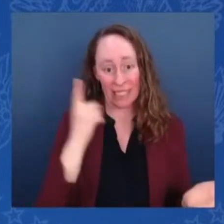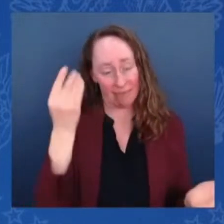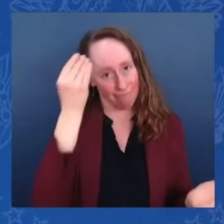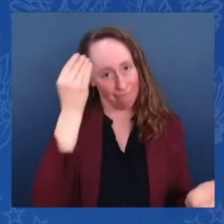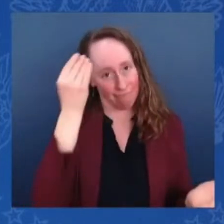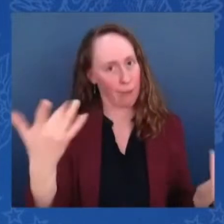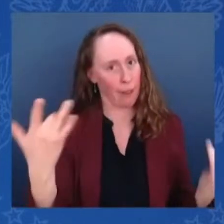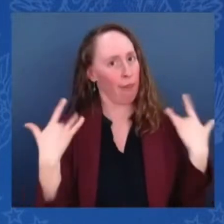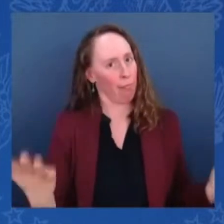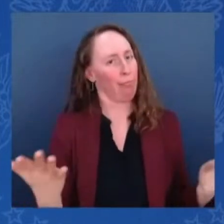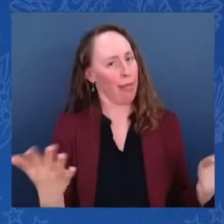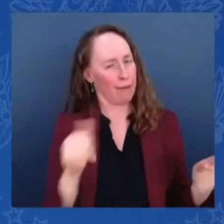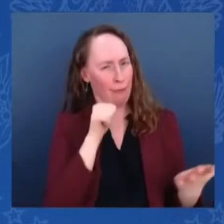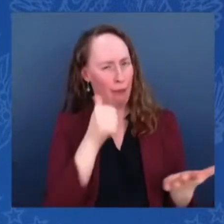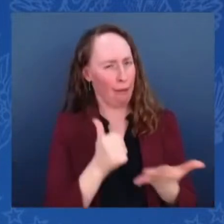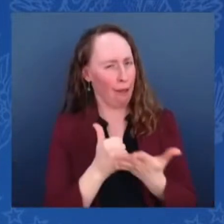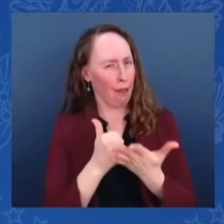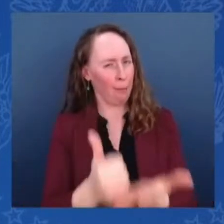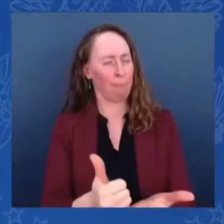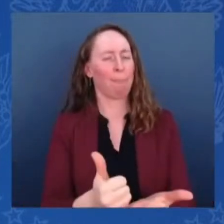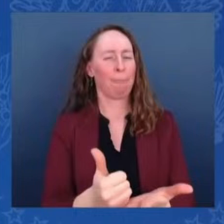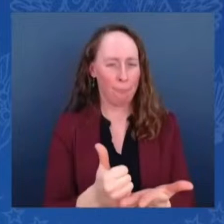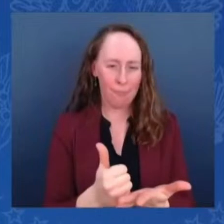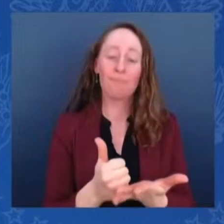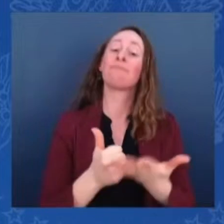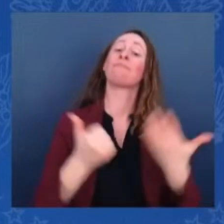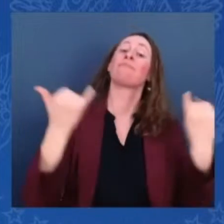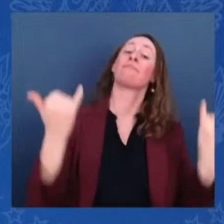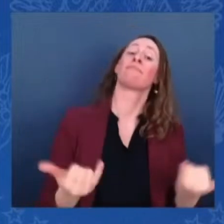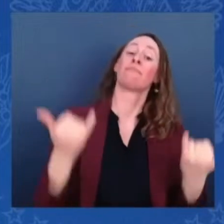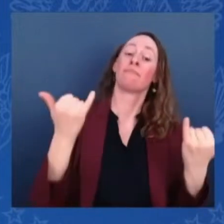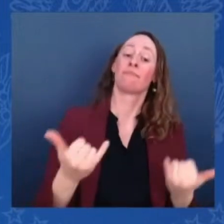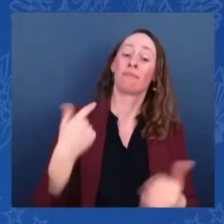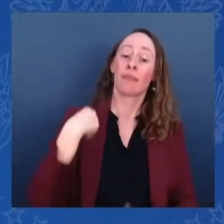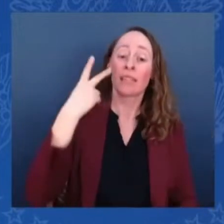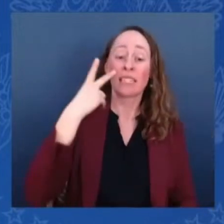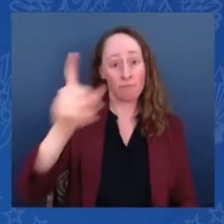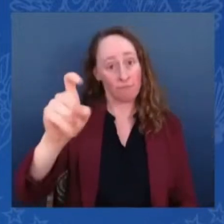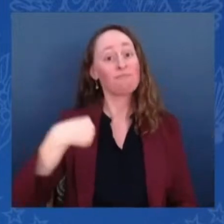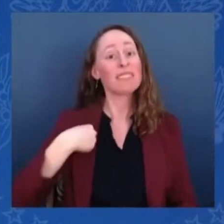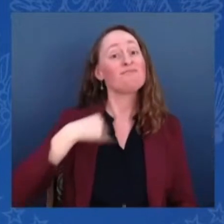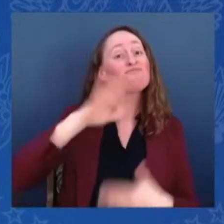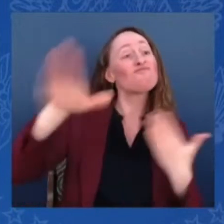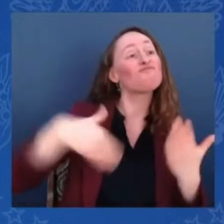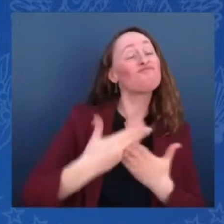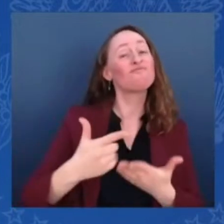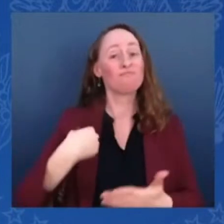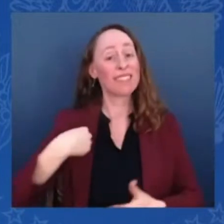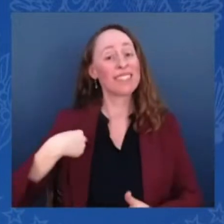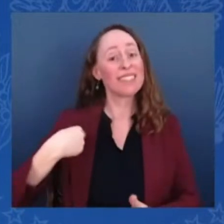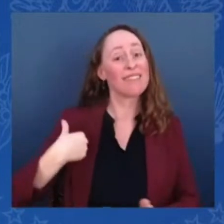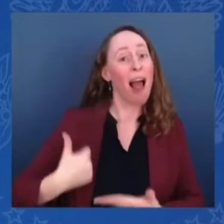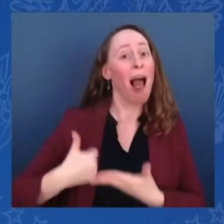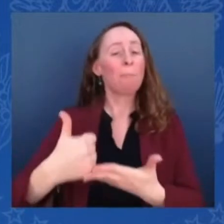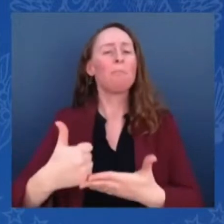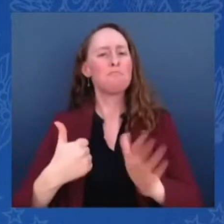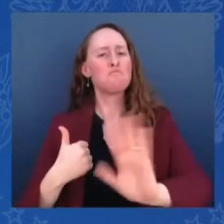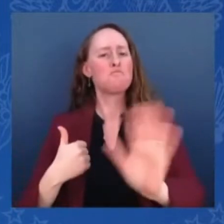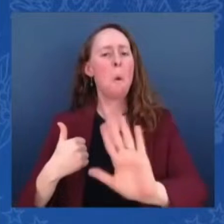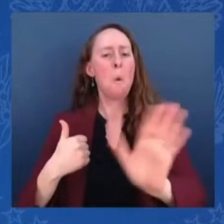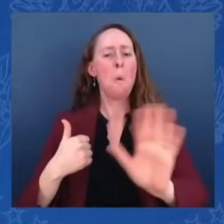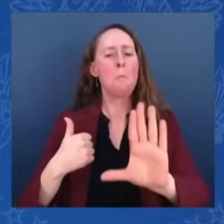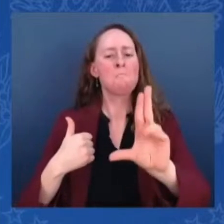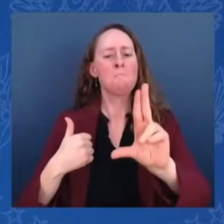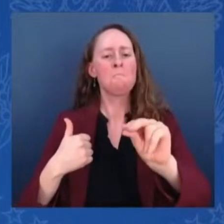Now, I cannot claim credit for every factor that led to Iran and Russia growing weaker in the past 4 years. They did plenty of